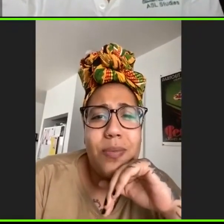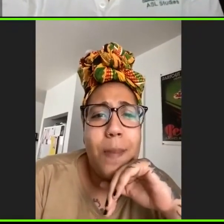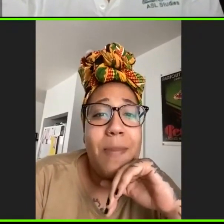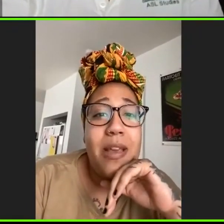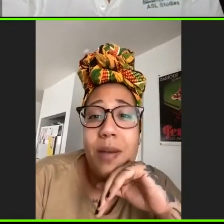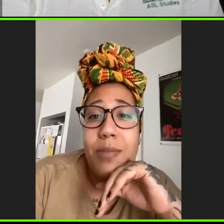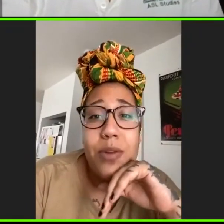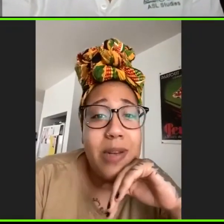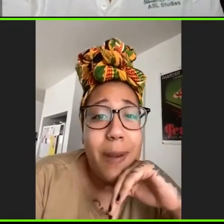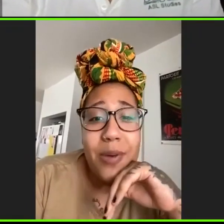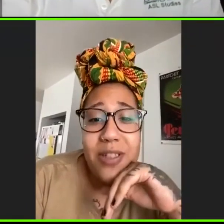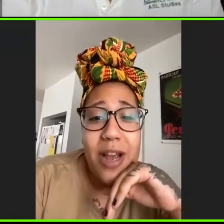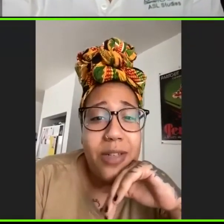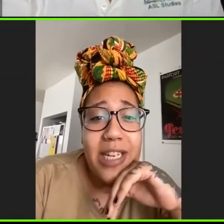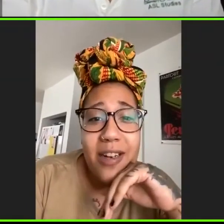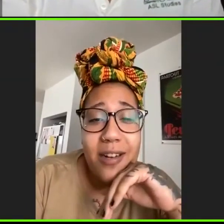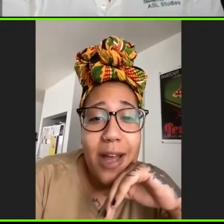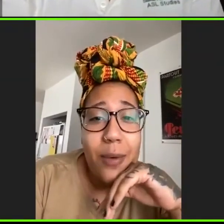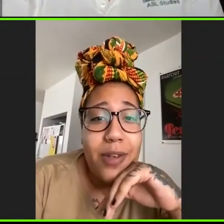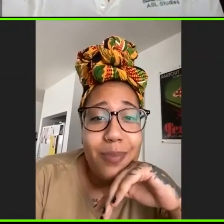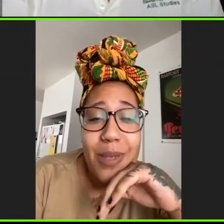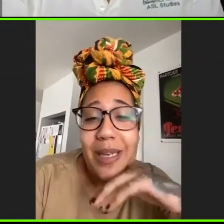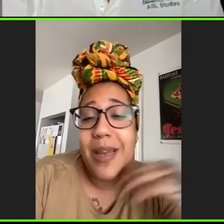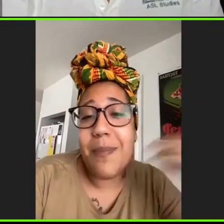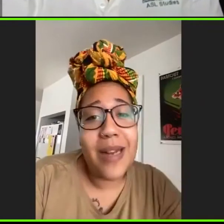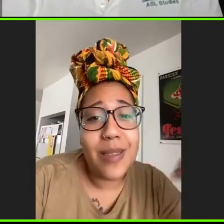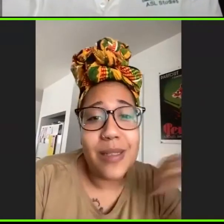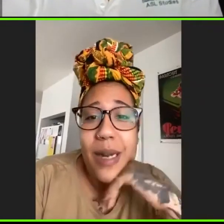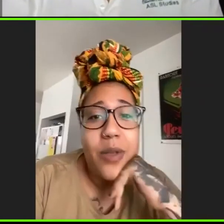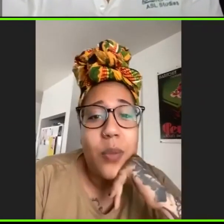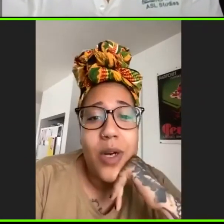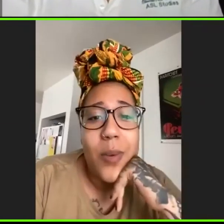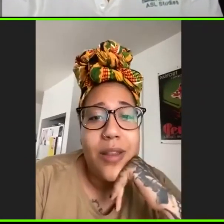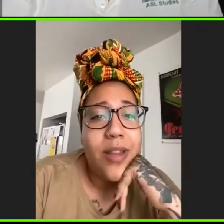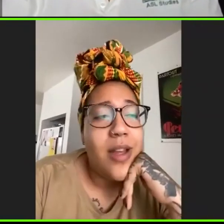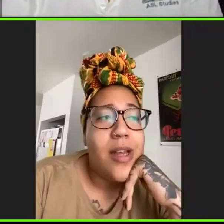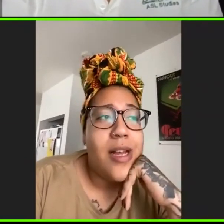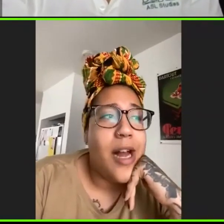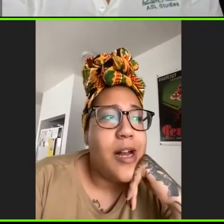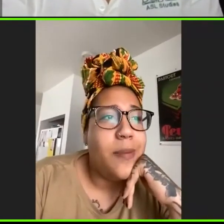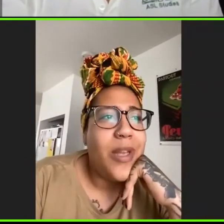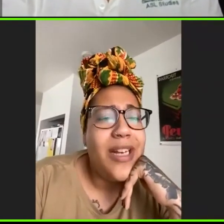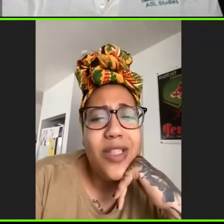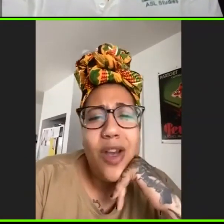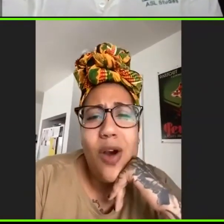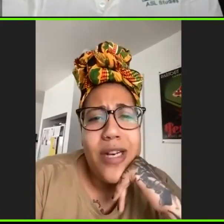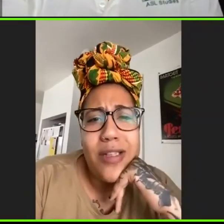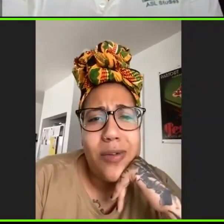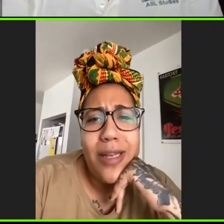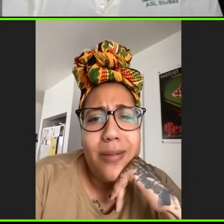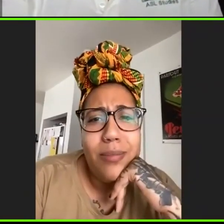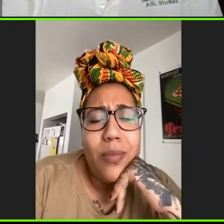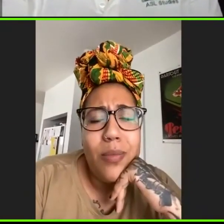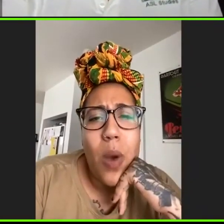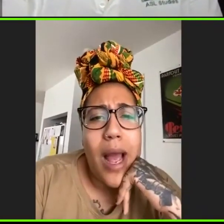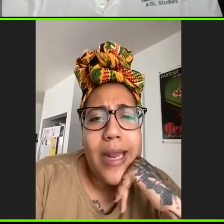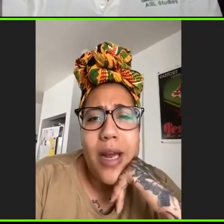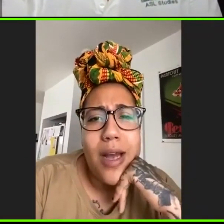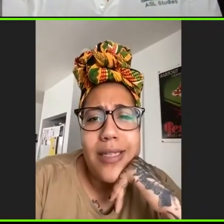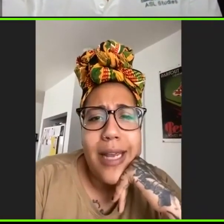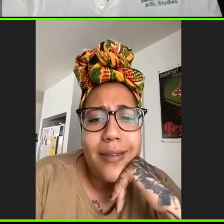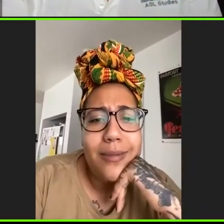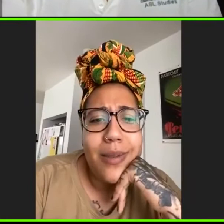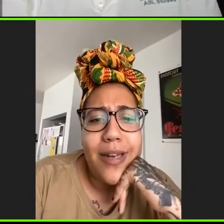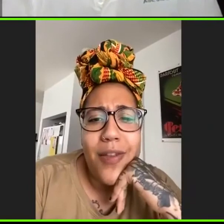skills, meet community members down here that would be impacted and that I could work with. And it's COVID. And so like, why